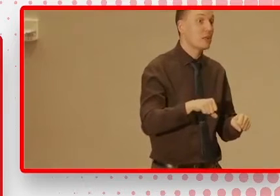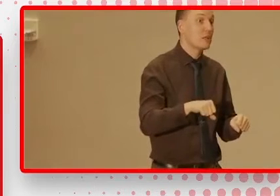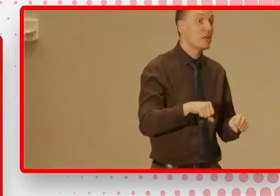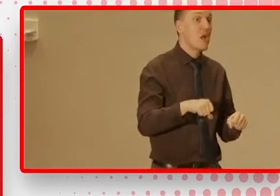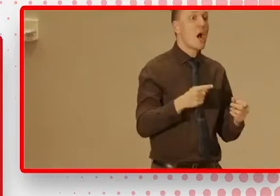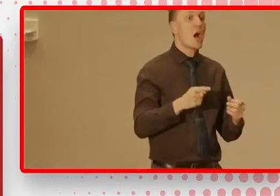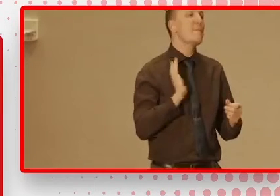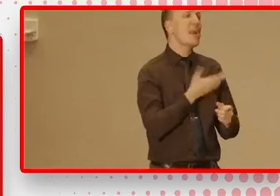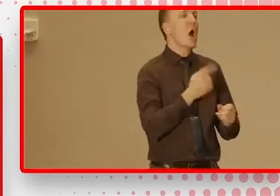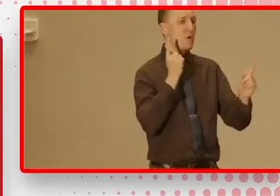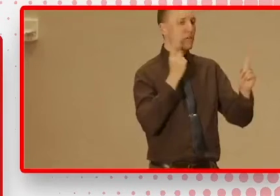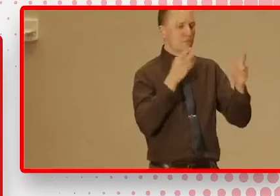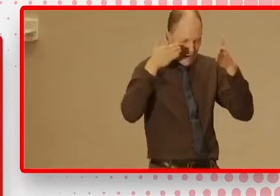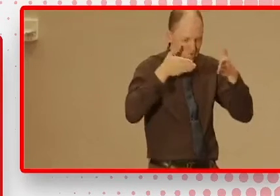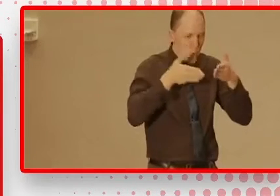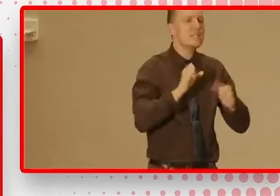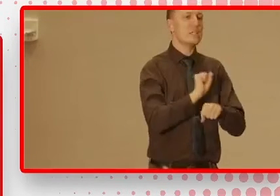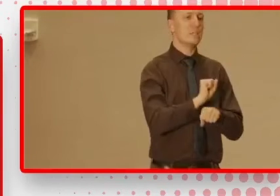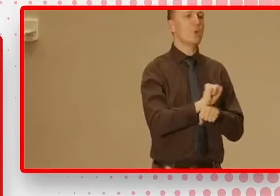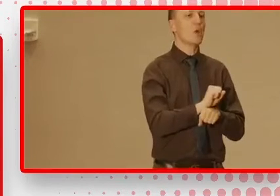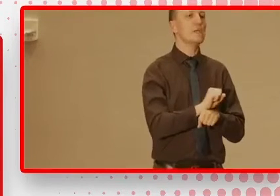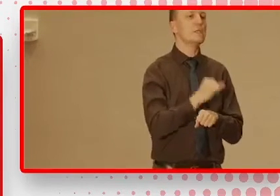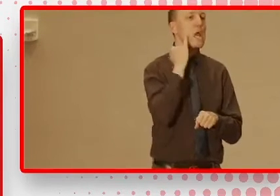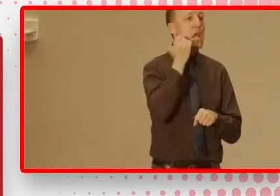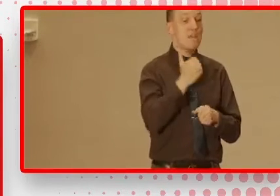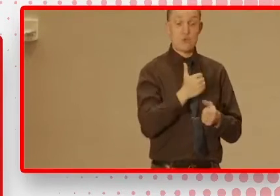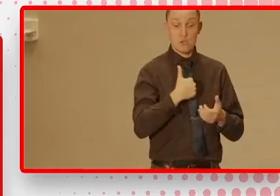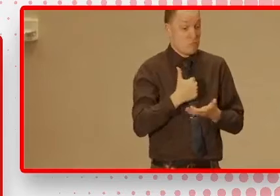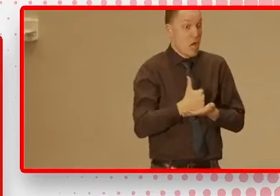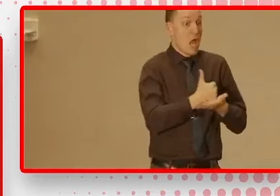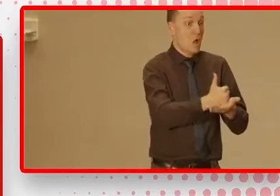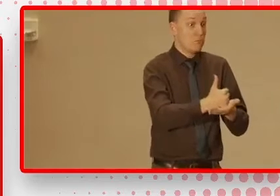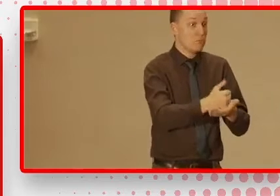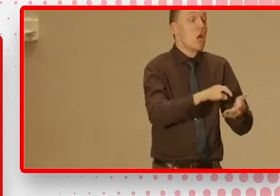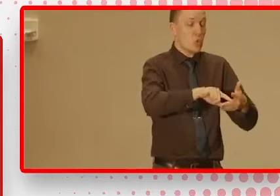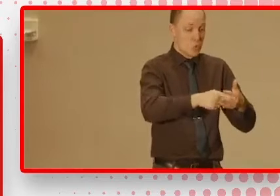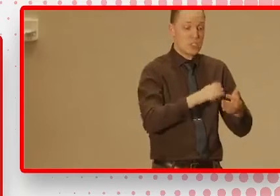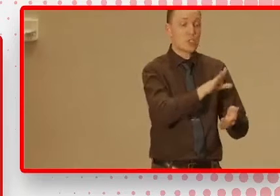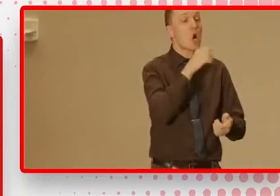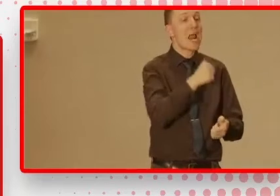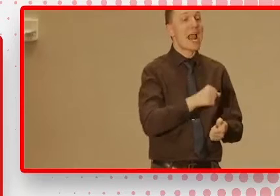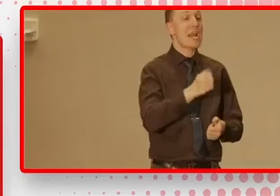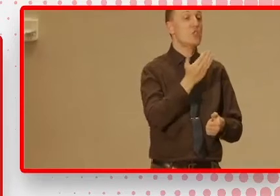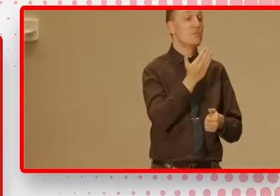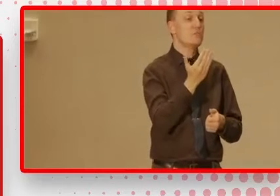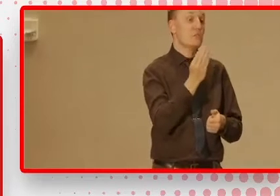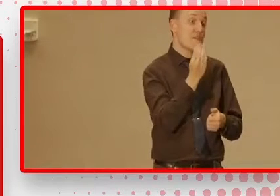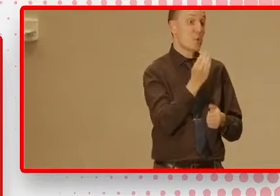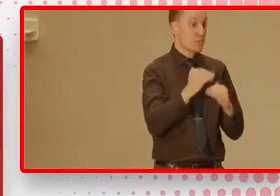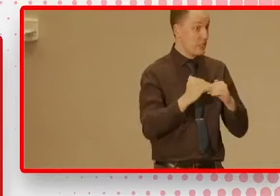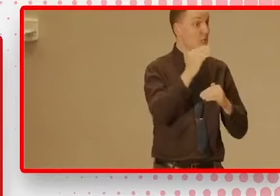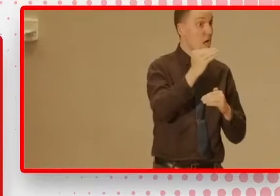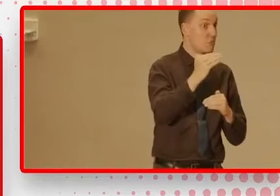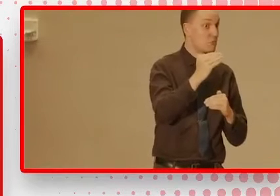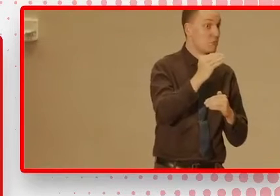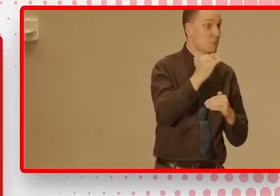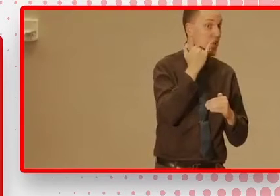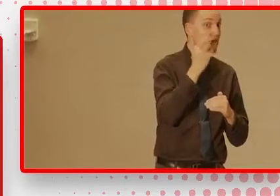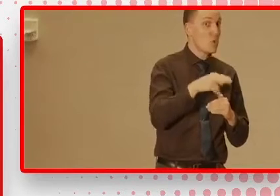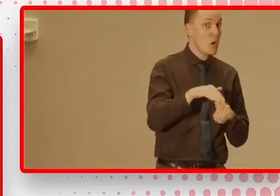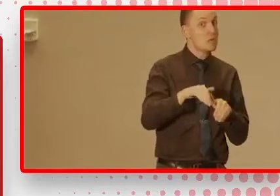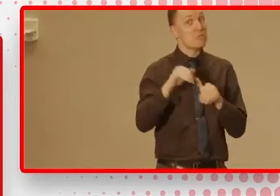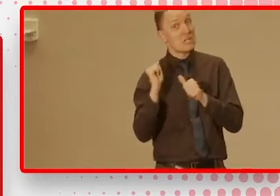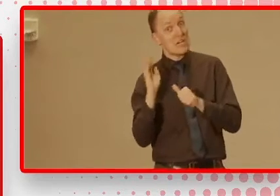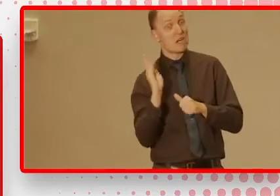if you need help from us, then you can start age 14 or up. You can come in and out anytime you need to. We've